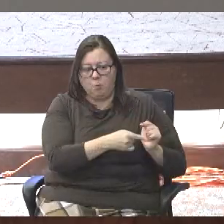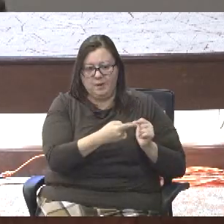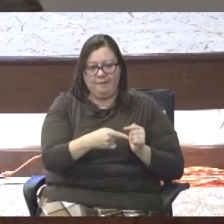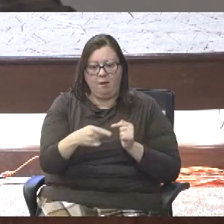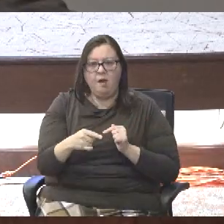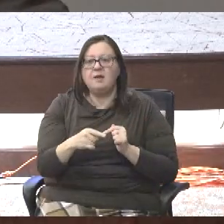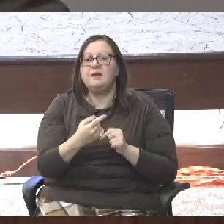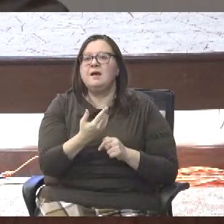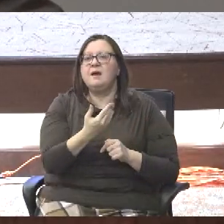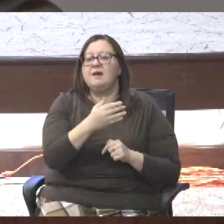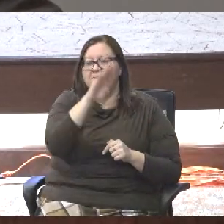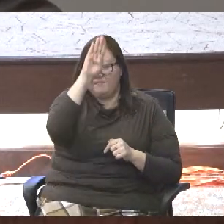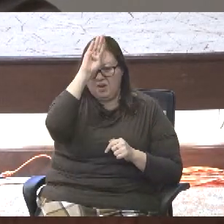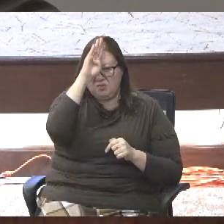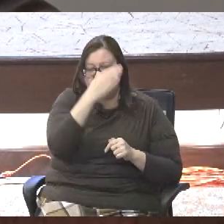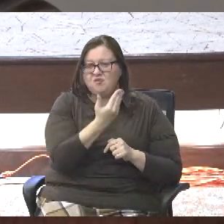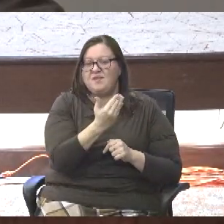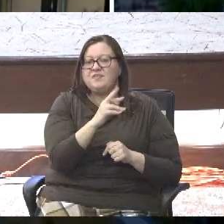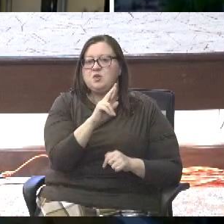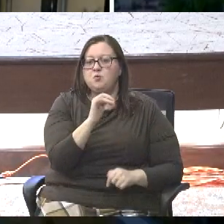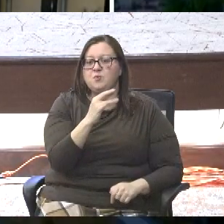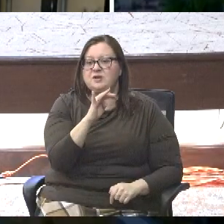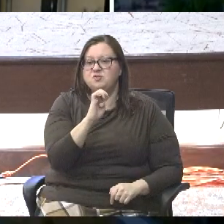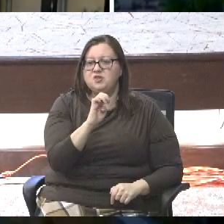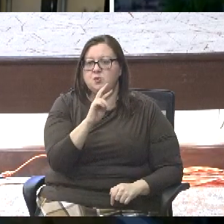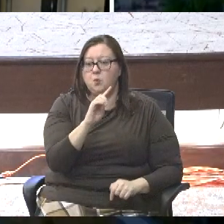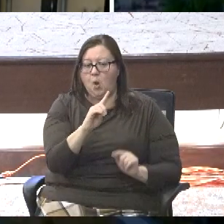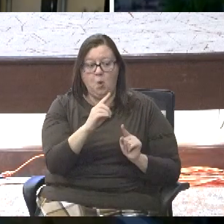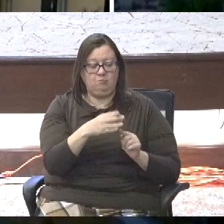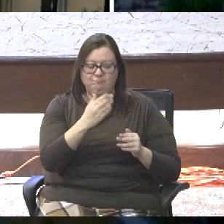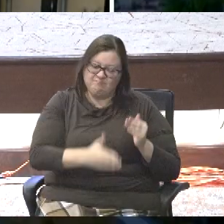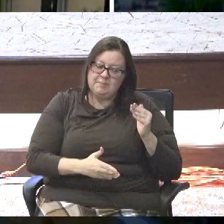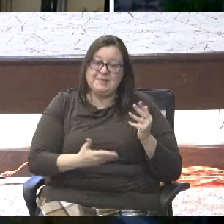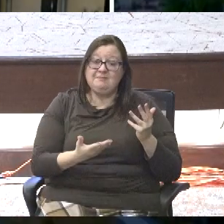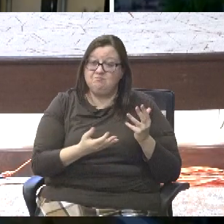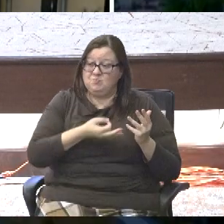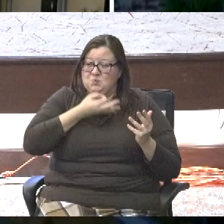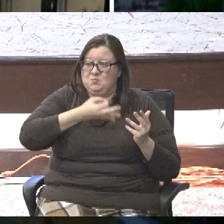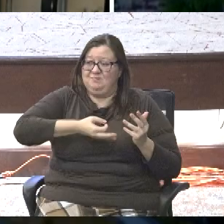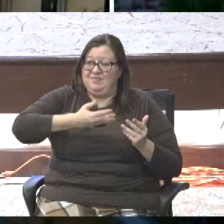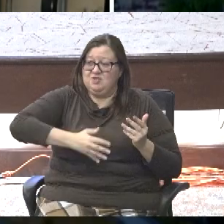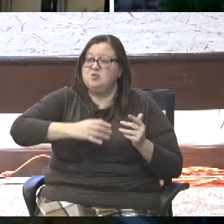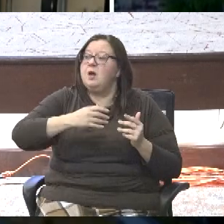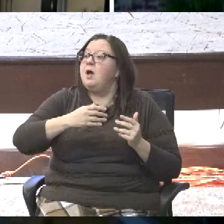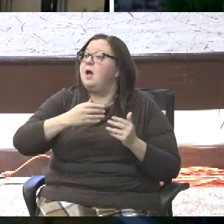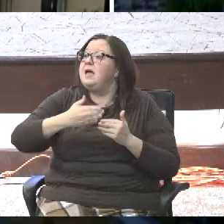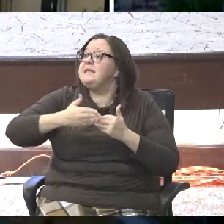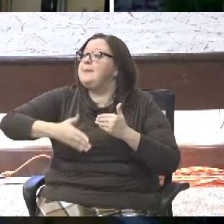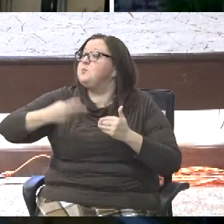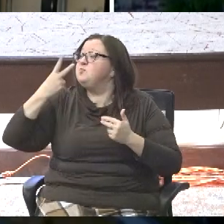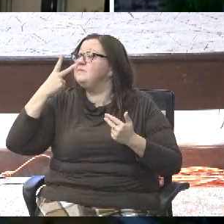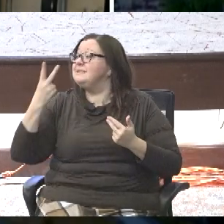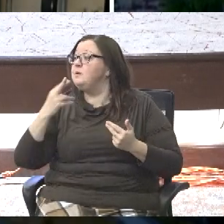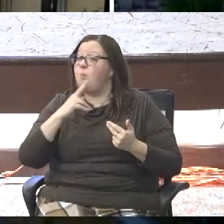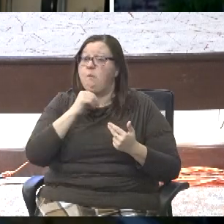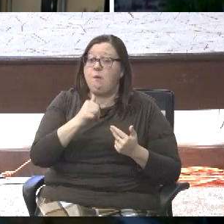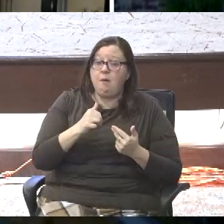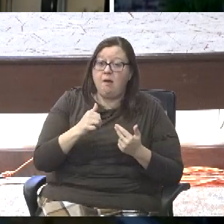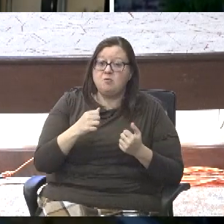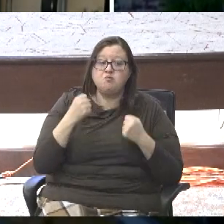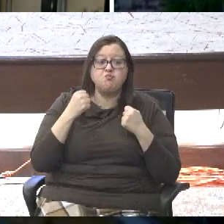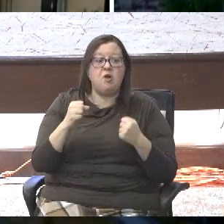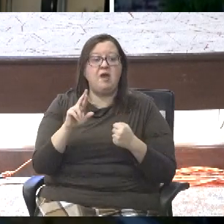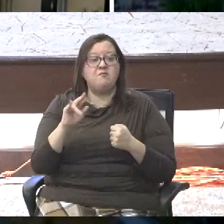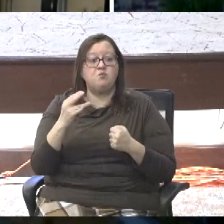Fire Station 15 on Ritchie Road is now substantially complete. For those of our neighbors that have seen it or not, drive down